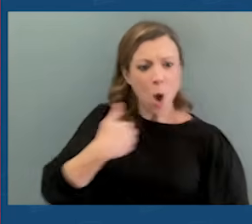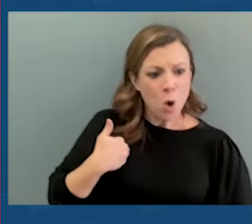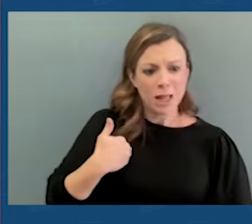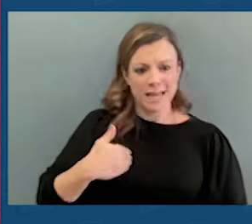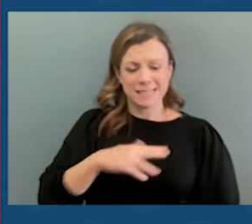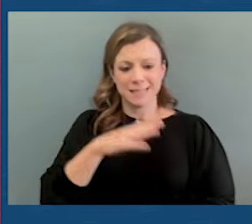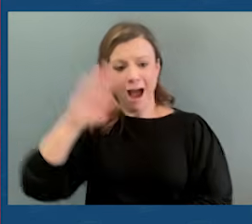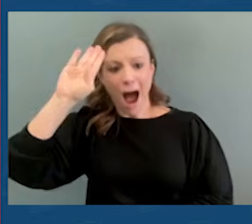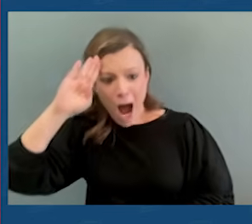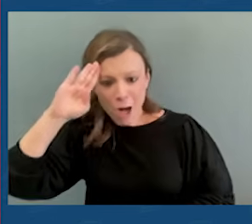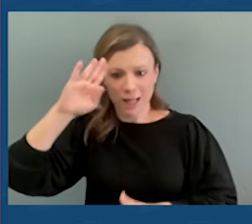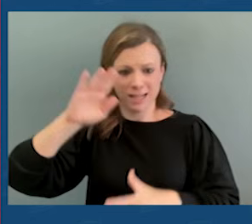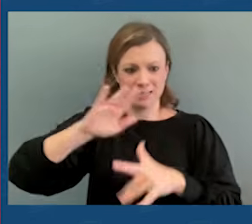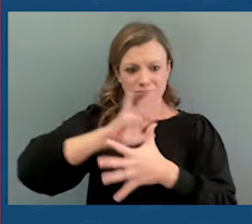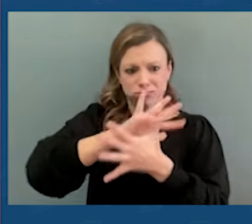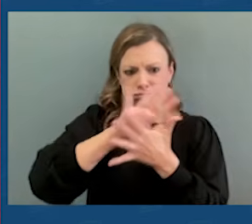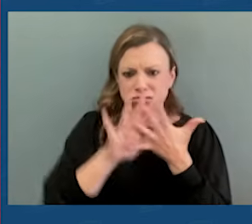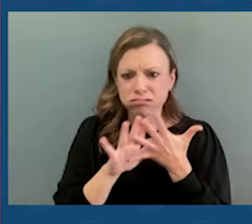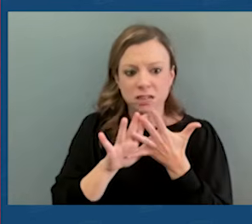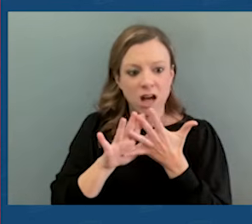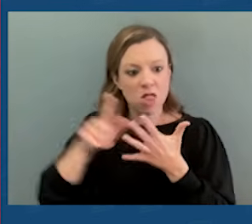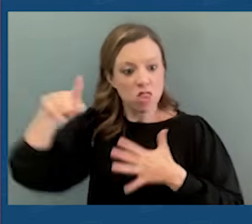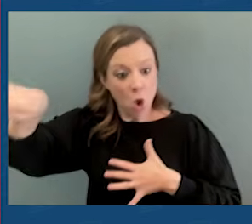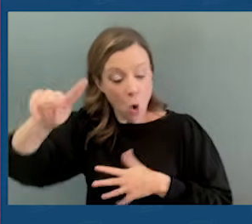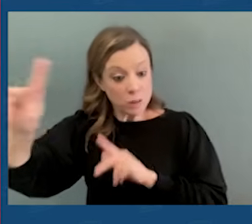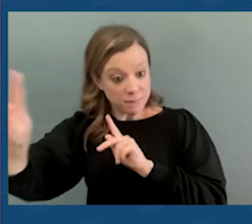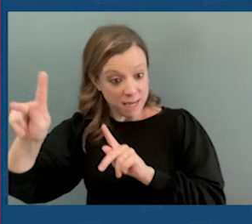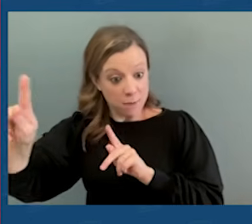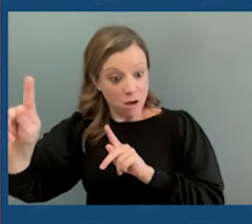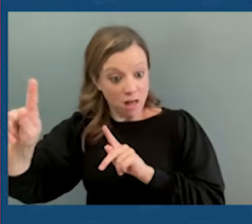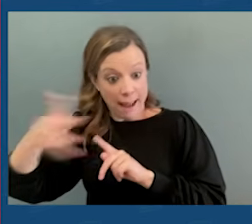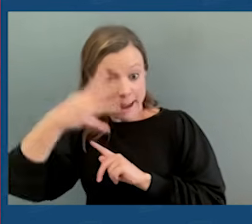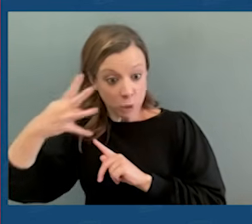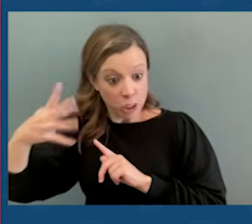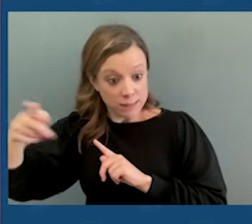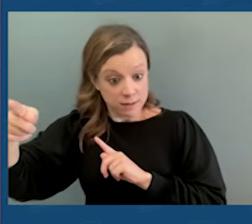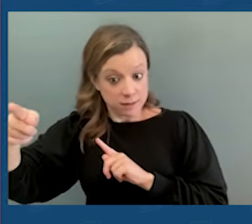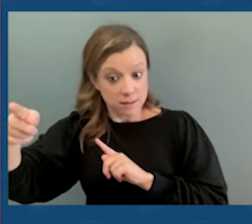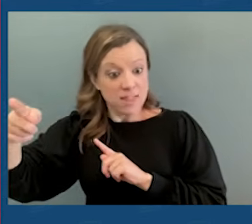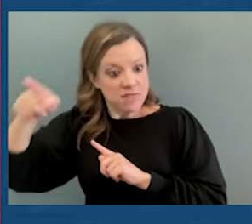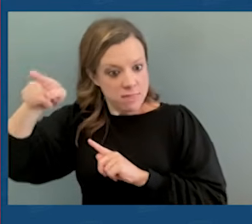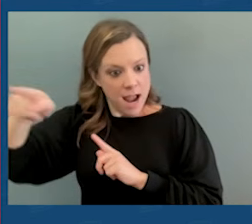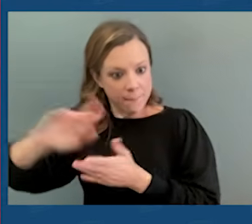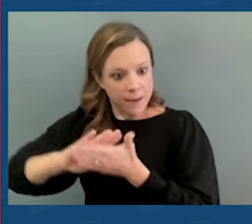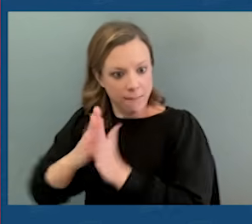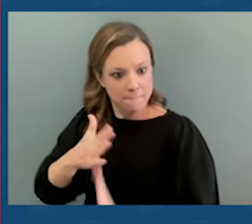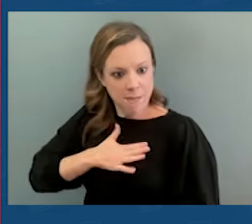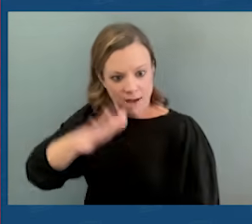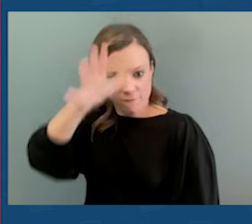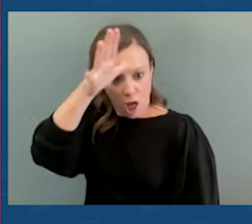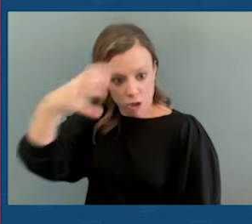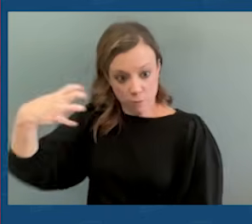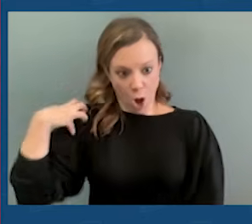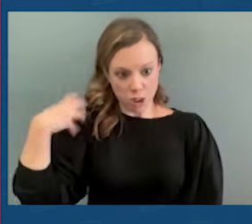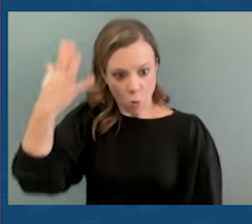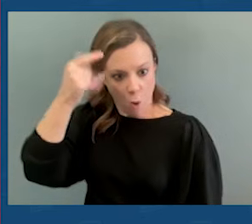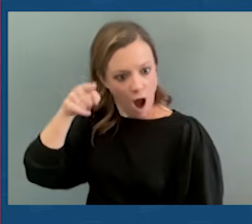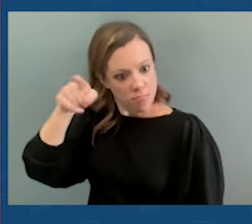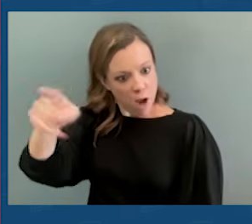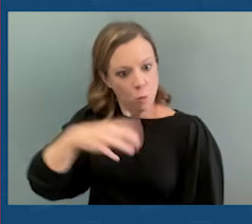my father's boss because they were entitled. The GI Bill